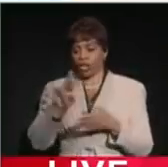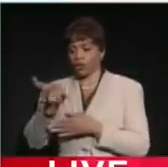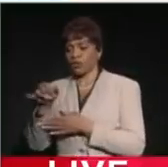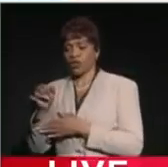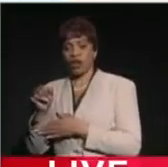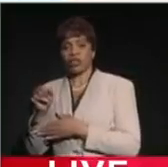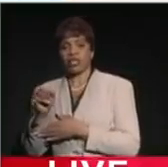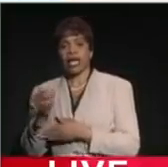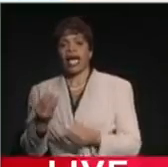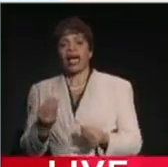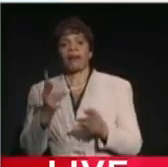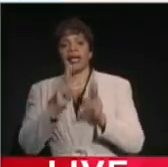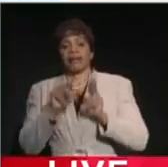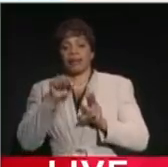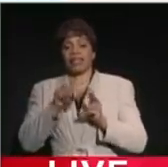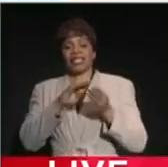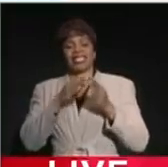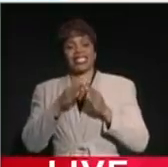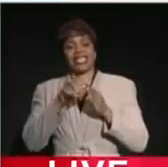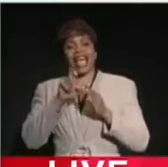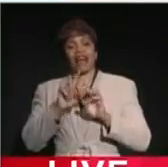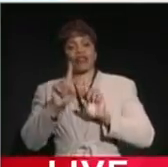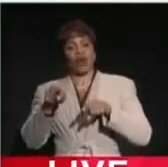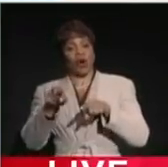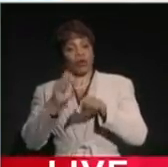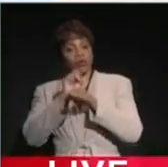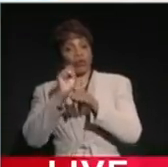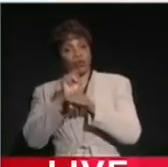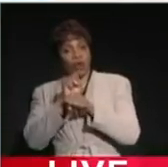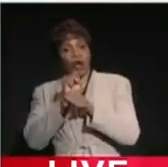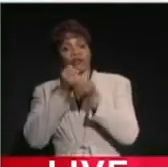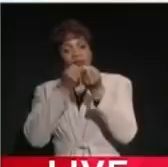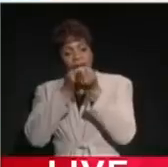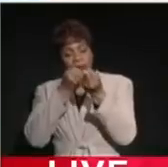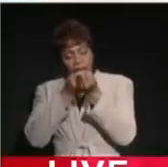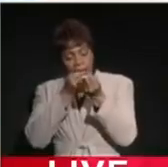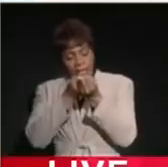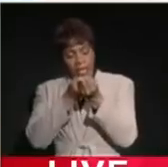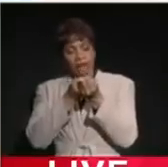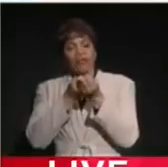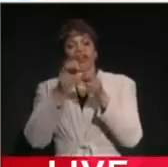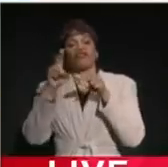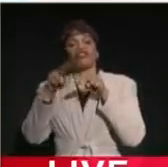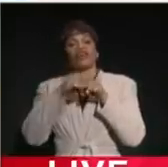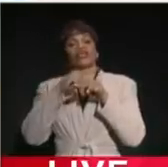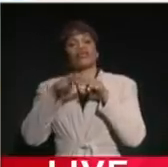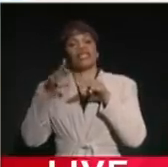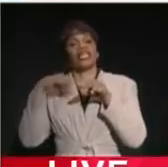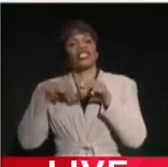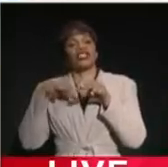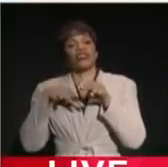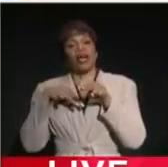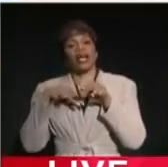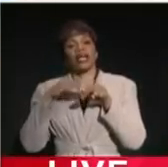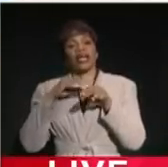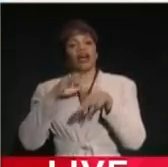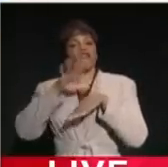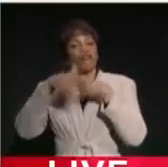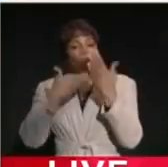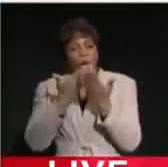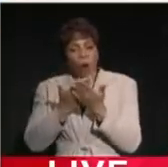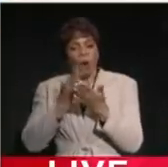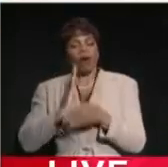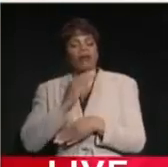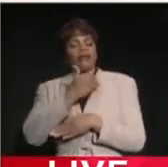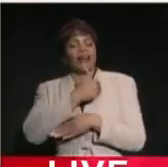north, do work in the city. So I would advocate for a transportation credit. I would advocate for a review of all of our credits to make sure